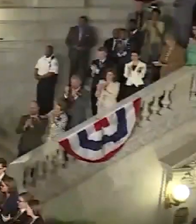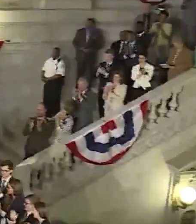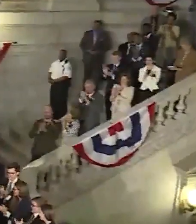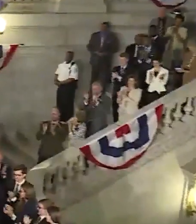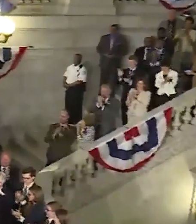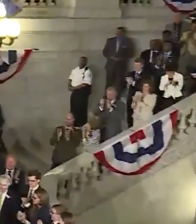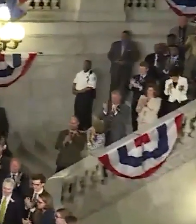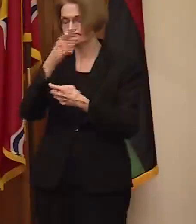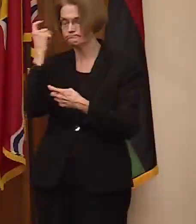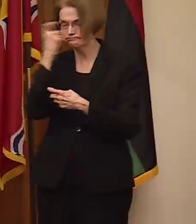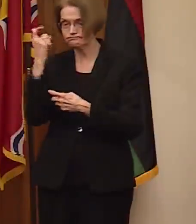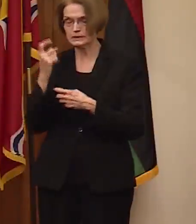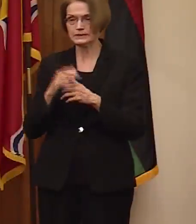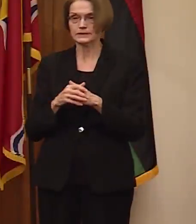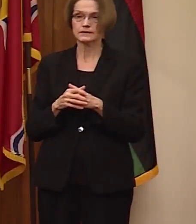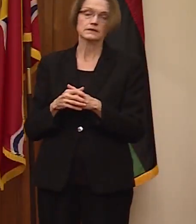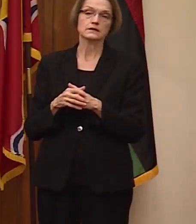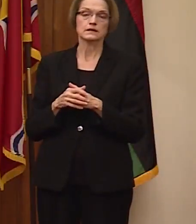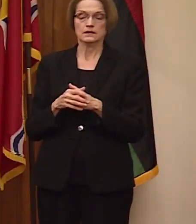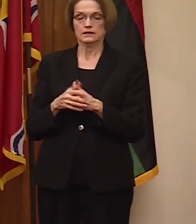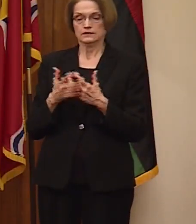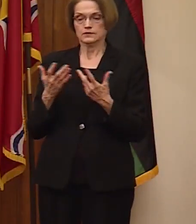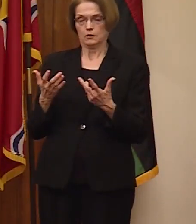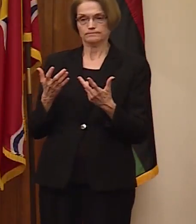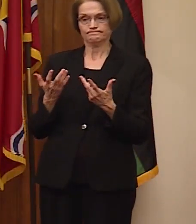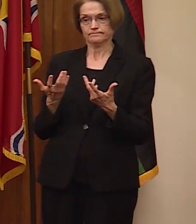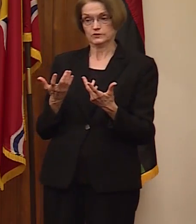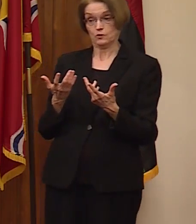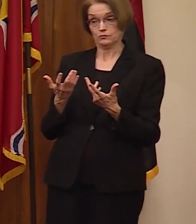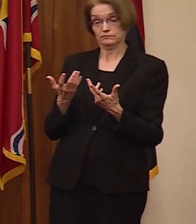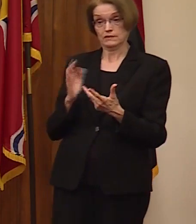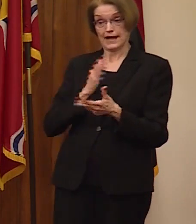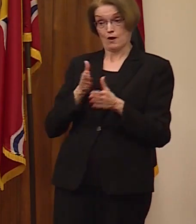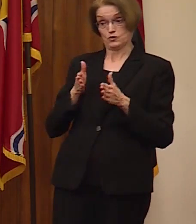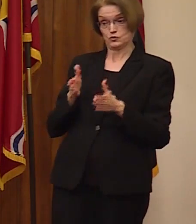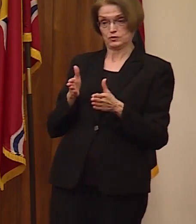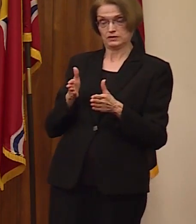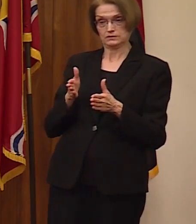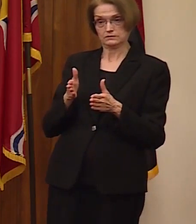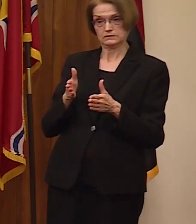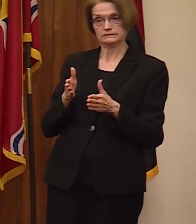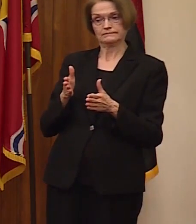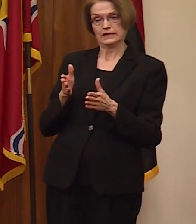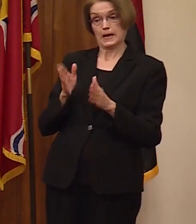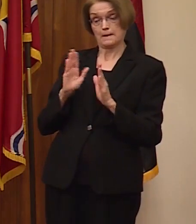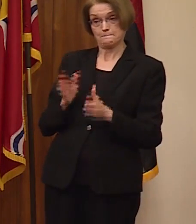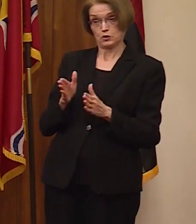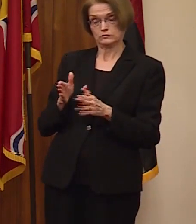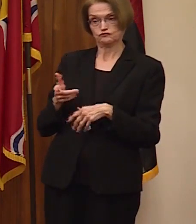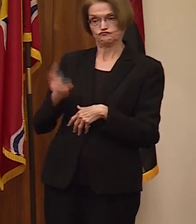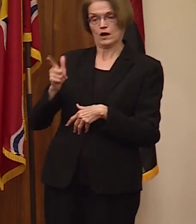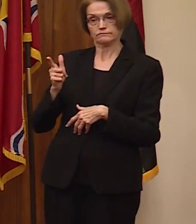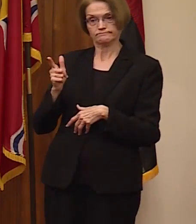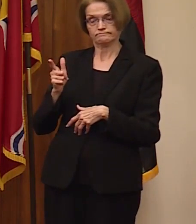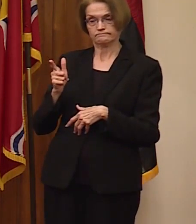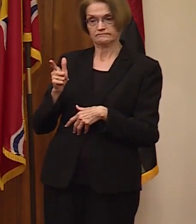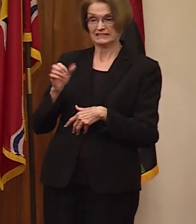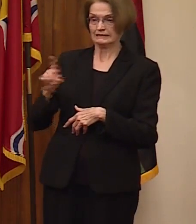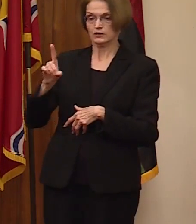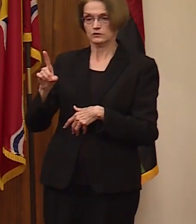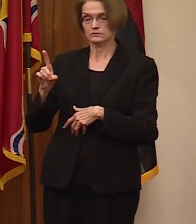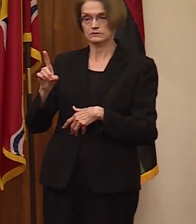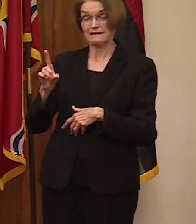to list several projects in the works right now, saying there is over $10 billion in development, either recently completed or